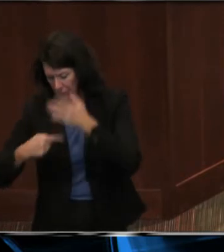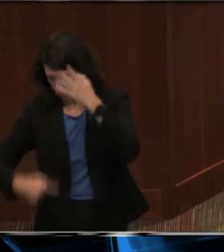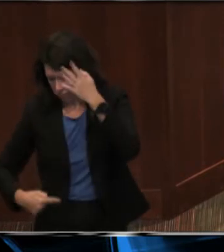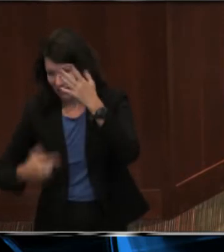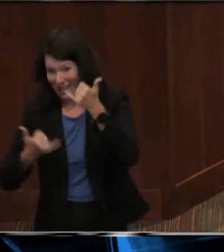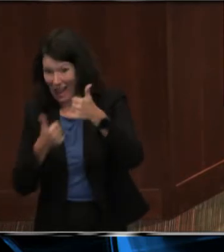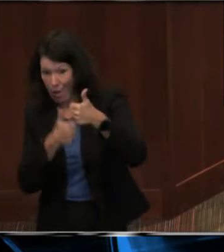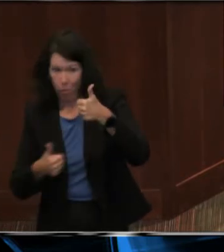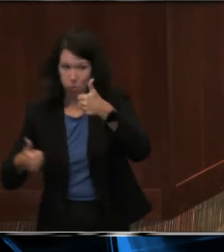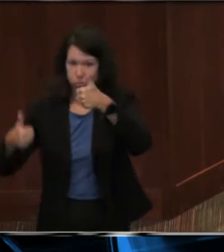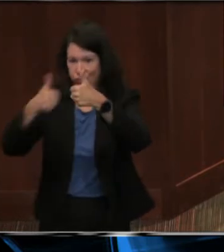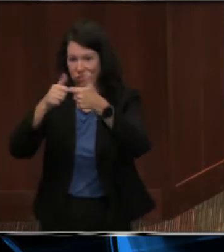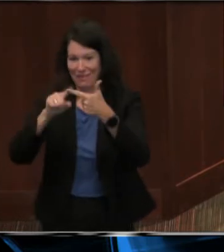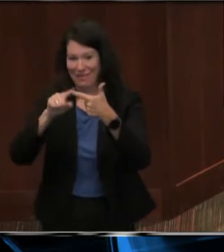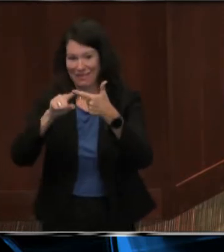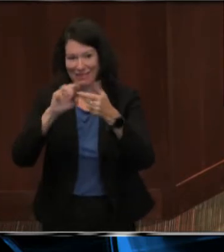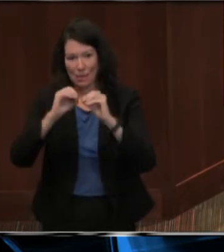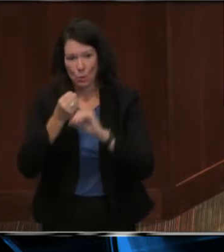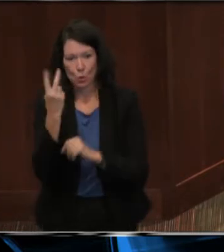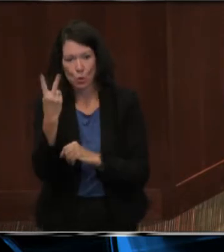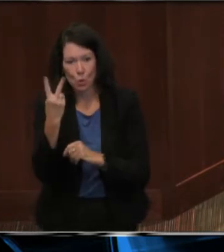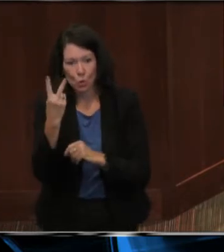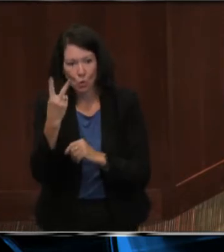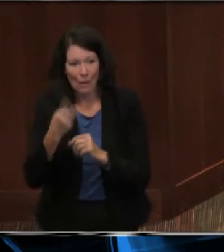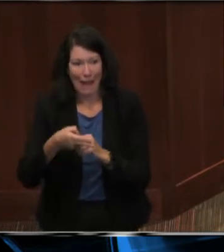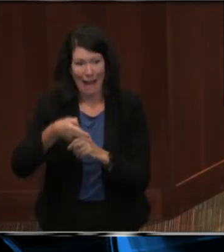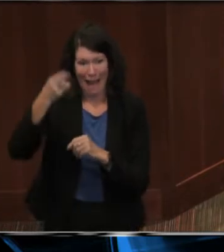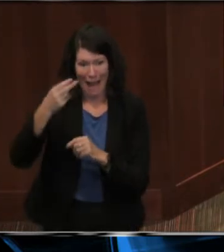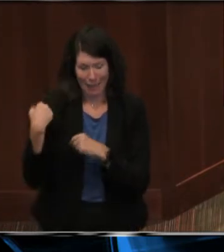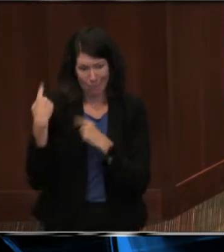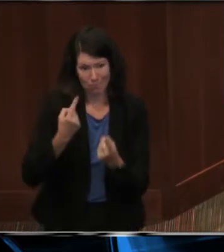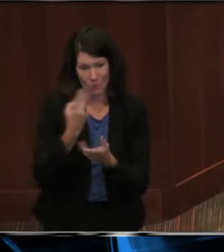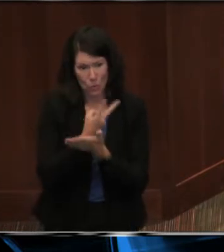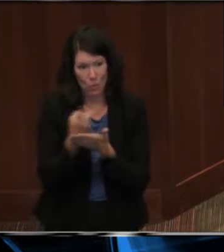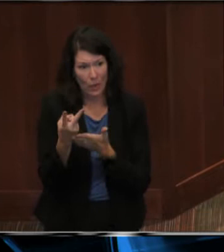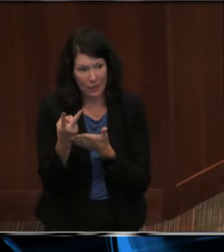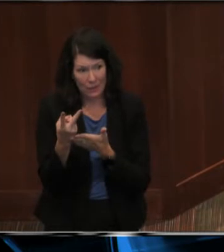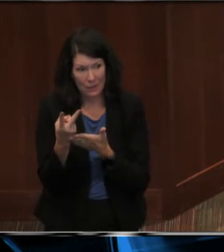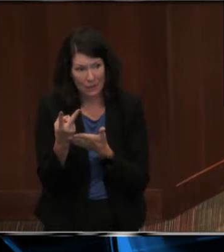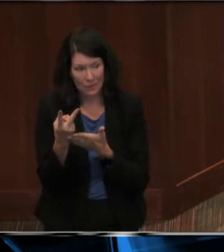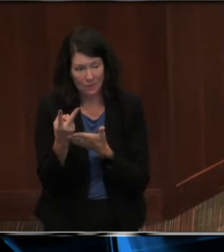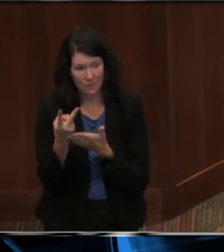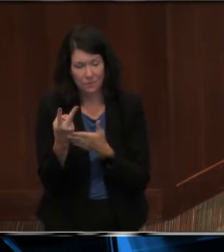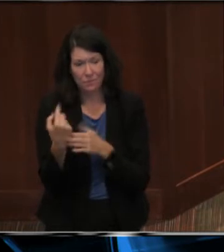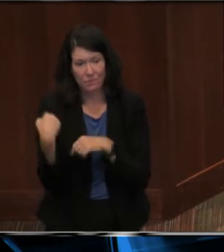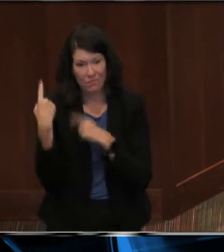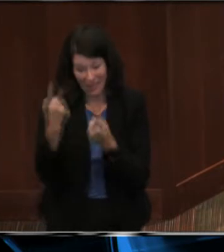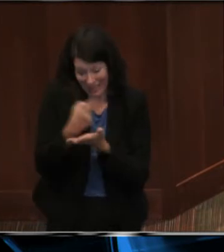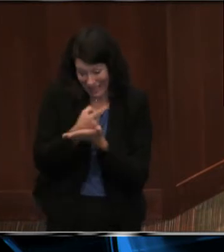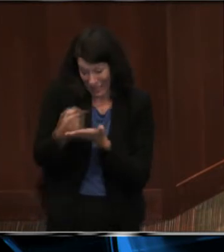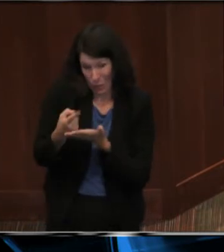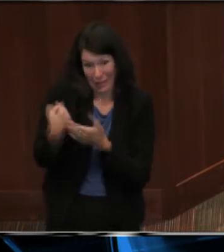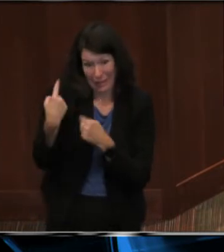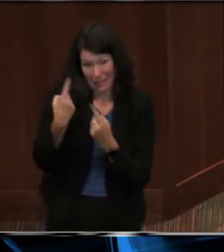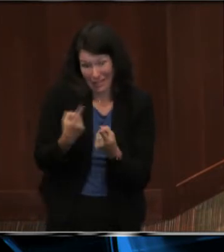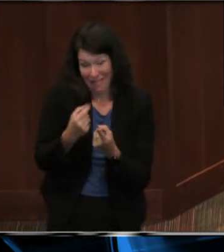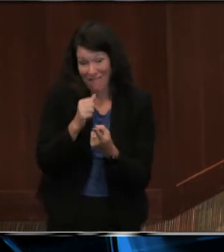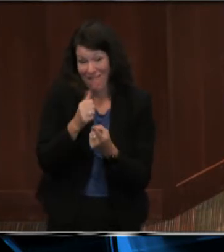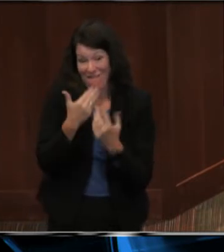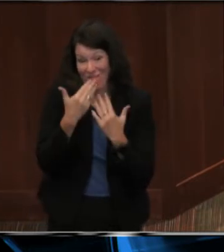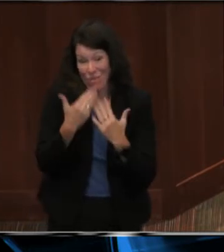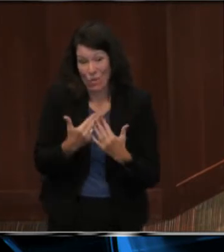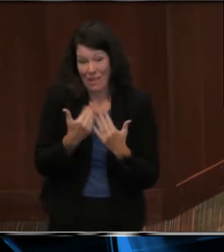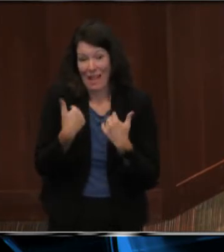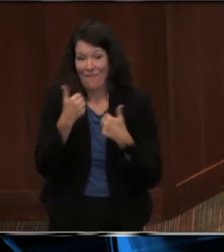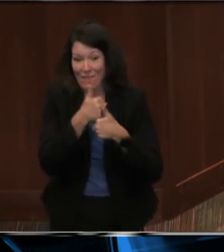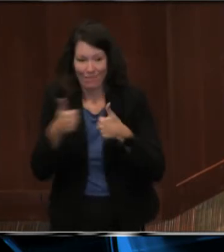second highest if you look at this over the last 14 days. And when we look at it over the last 7 days, unfortunately, we have